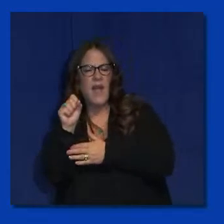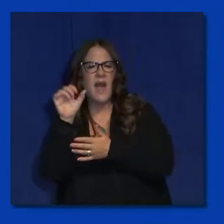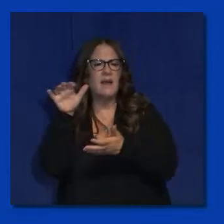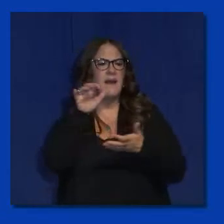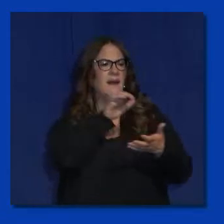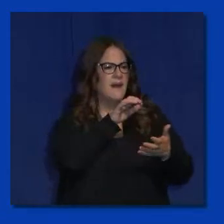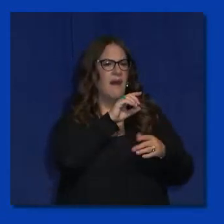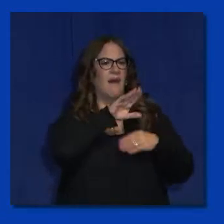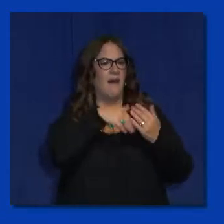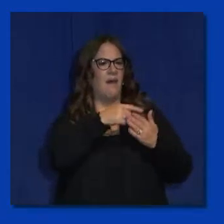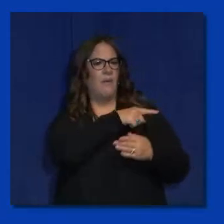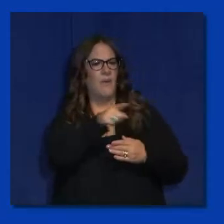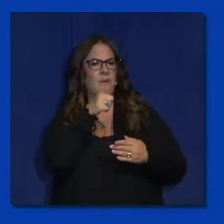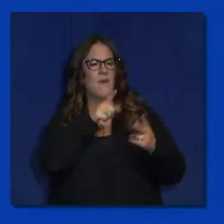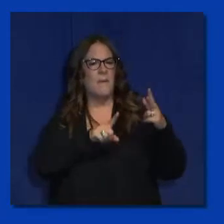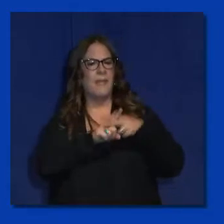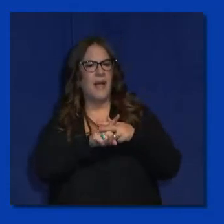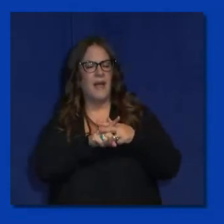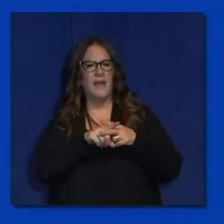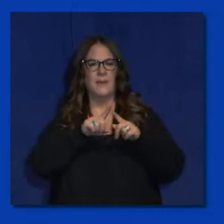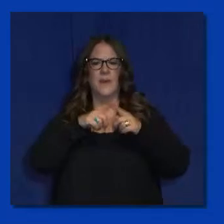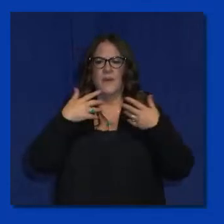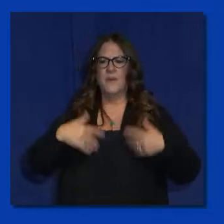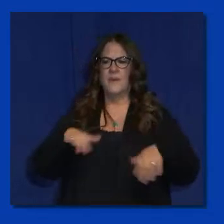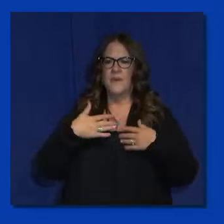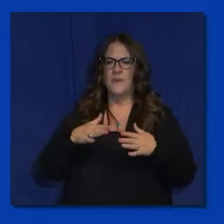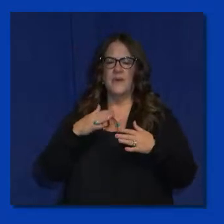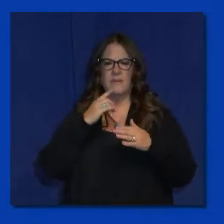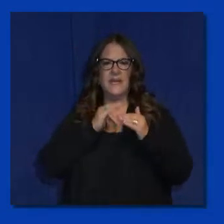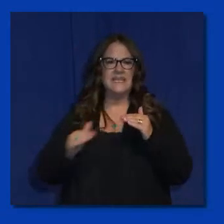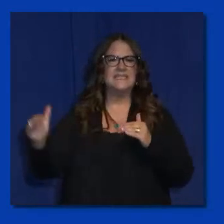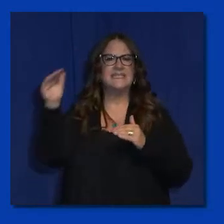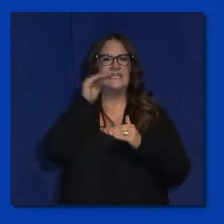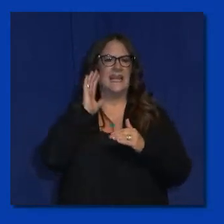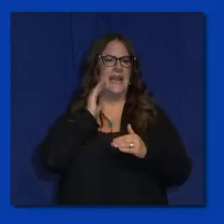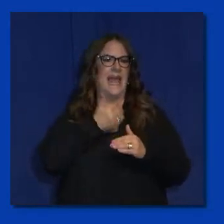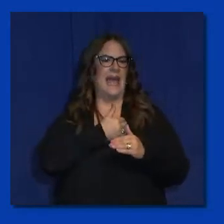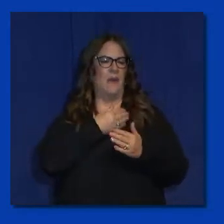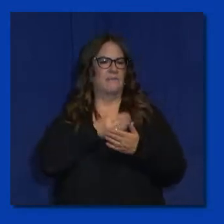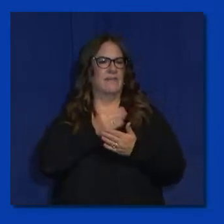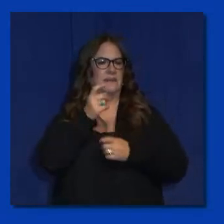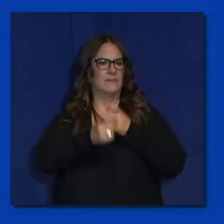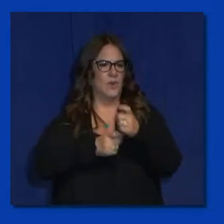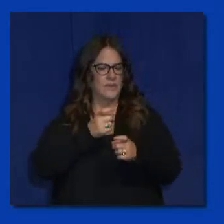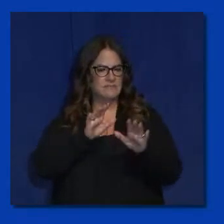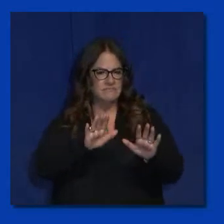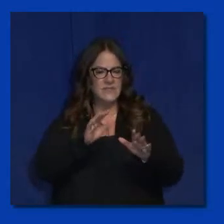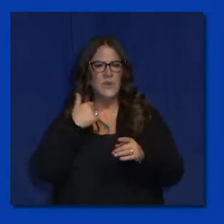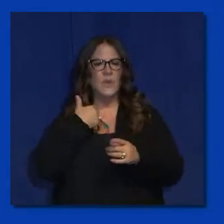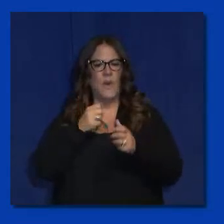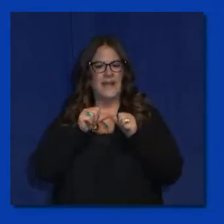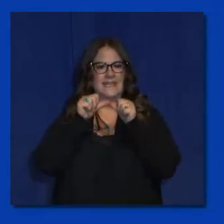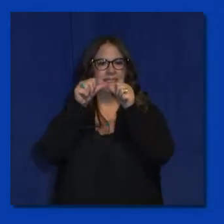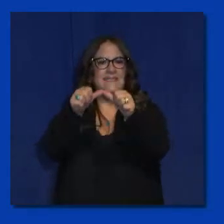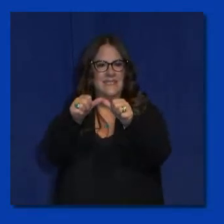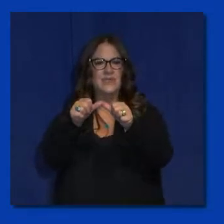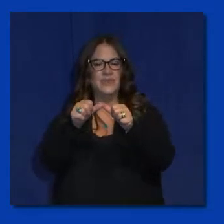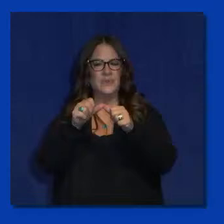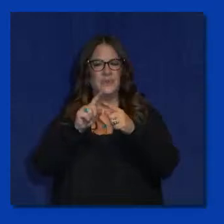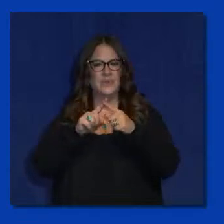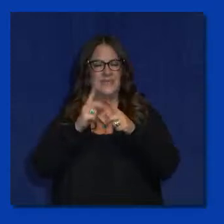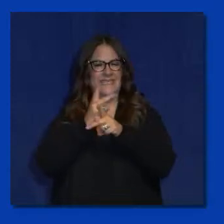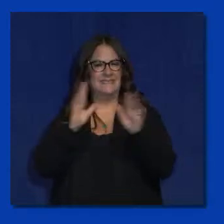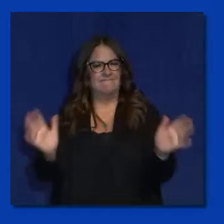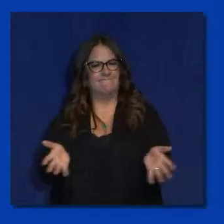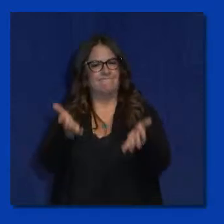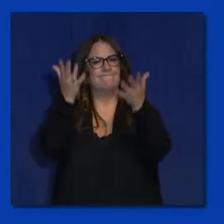so exciting, but they have exceeded our appropriation. And so we want to continue to build that momentum and